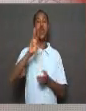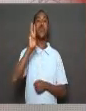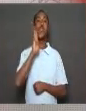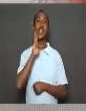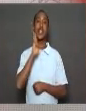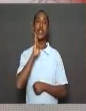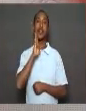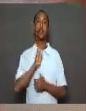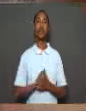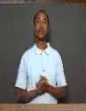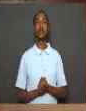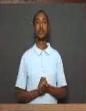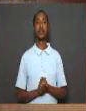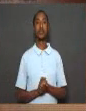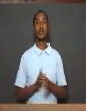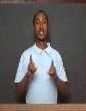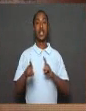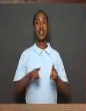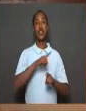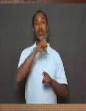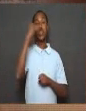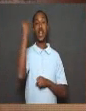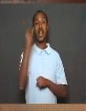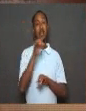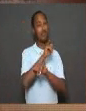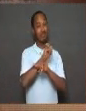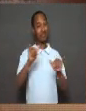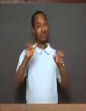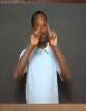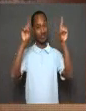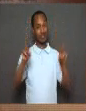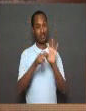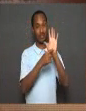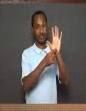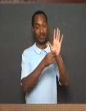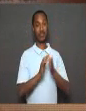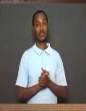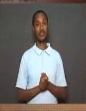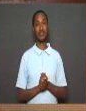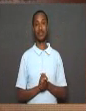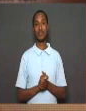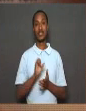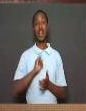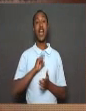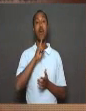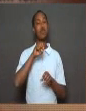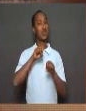water. Does your diagram look like this one? I hope